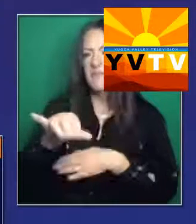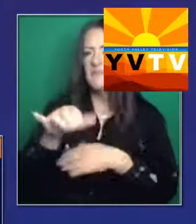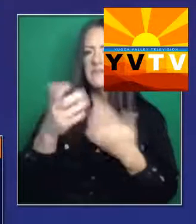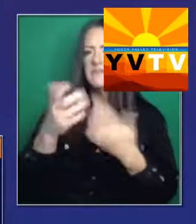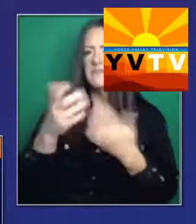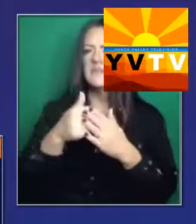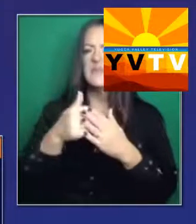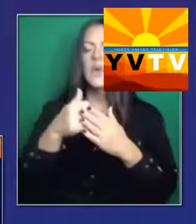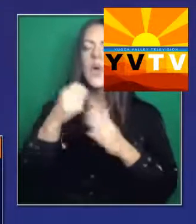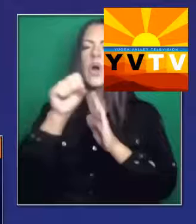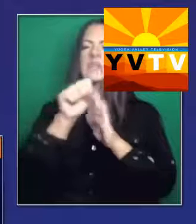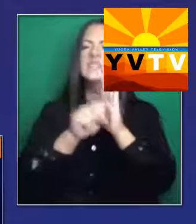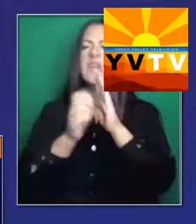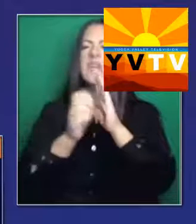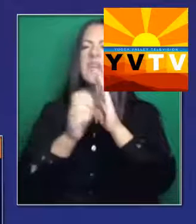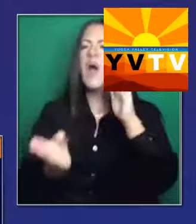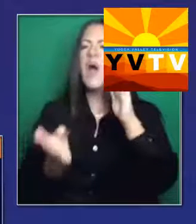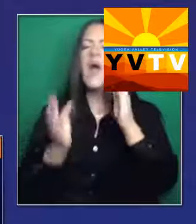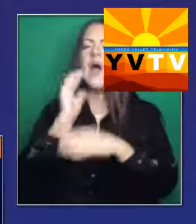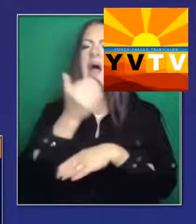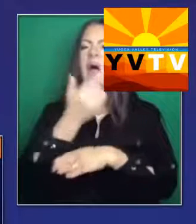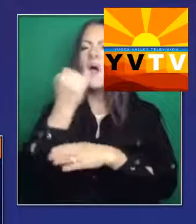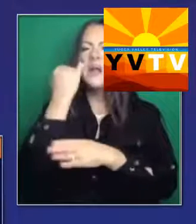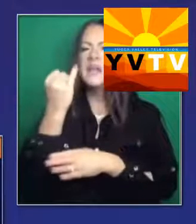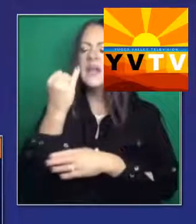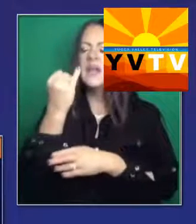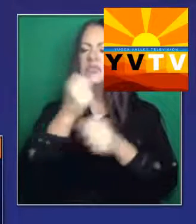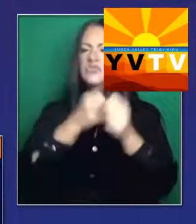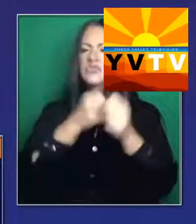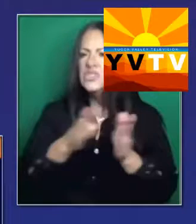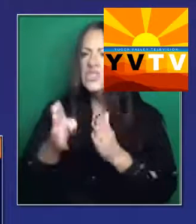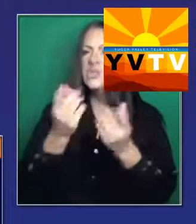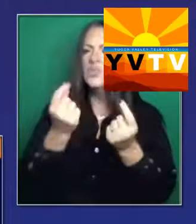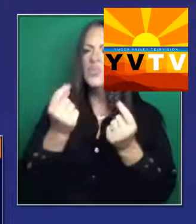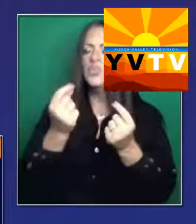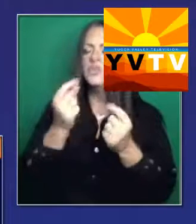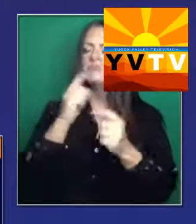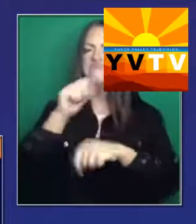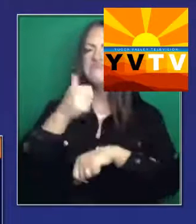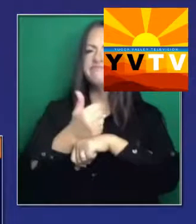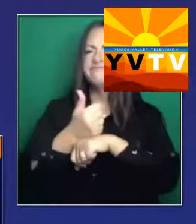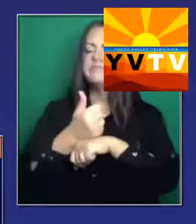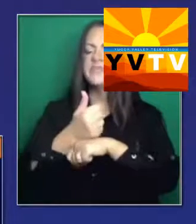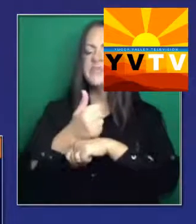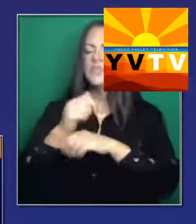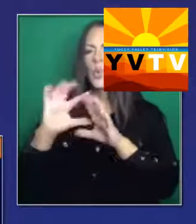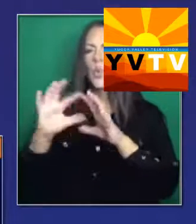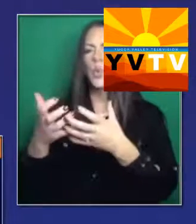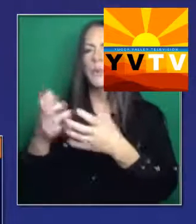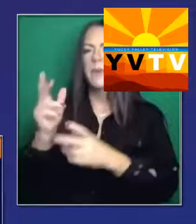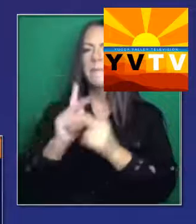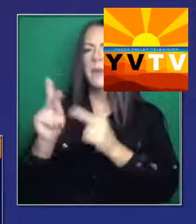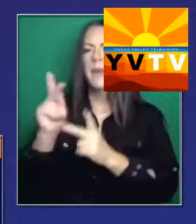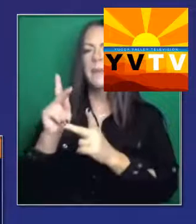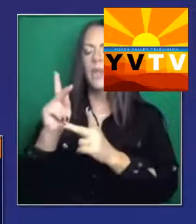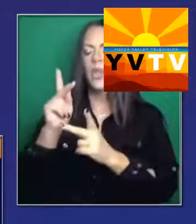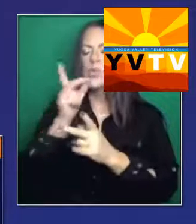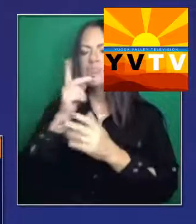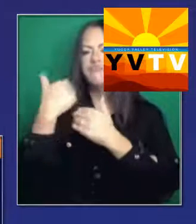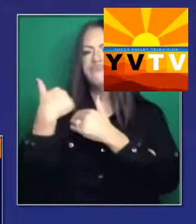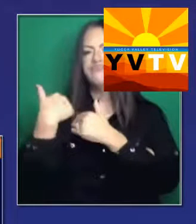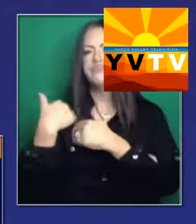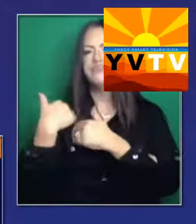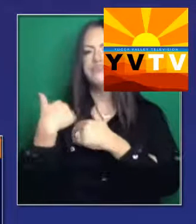strategy. We actually have a task force on oxygen that we put together. We stood up a week or so ago, but you can see the framework